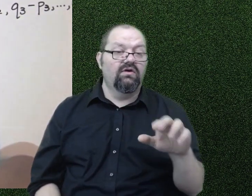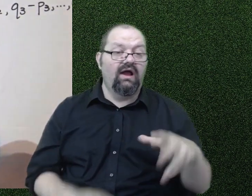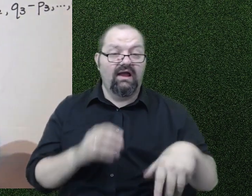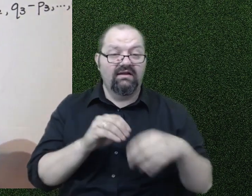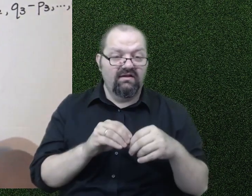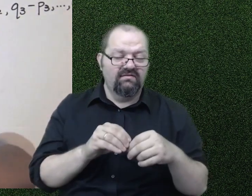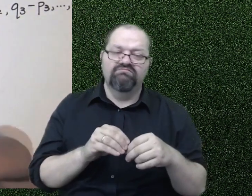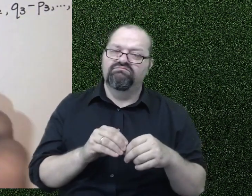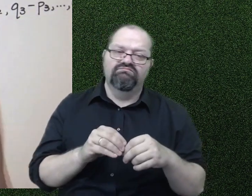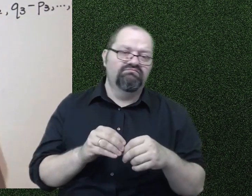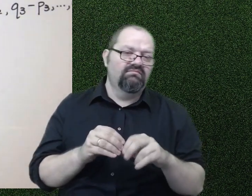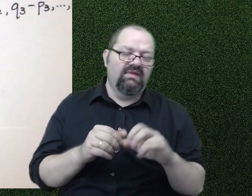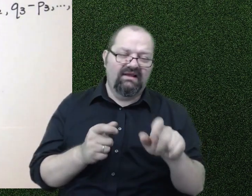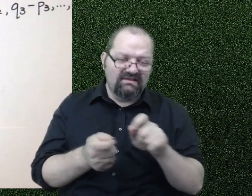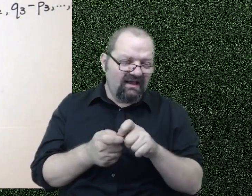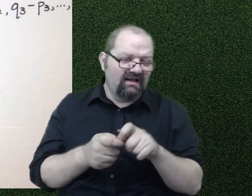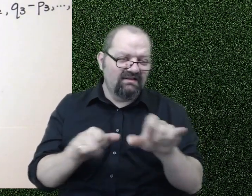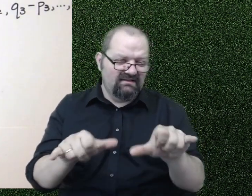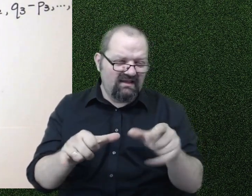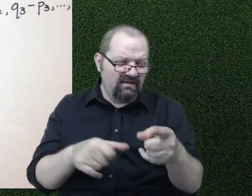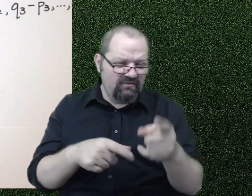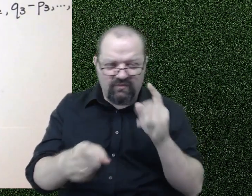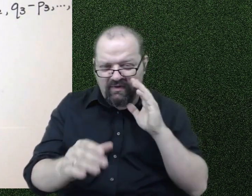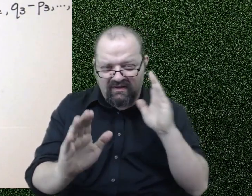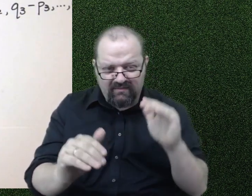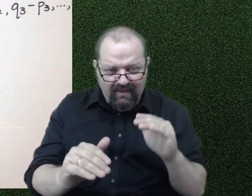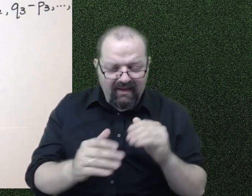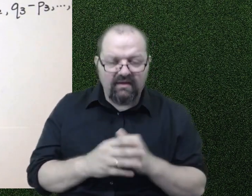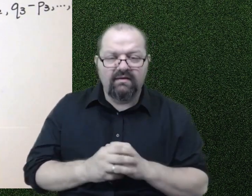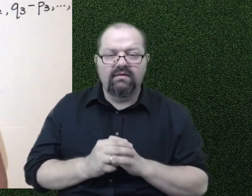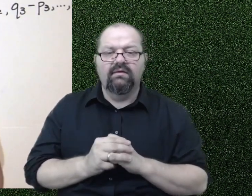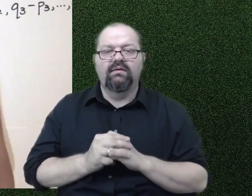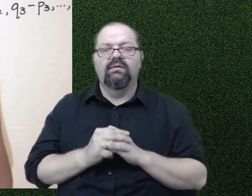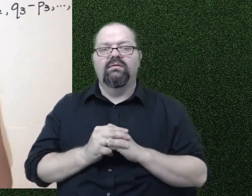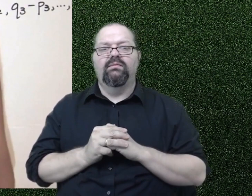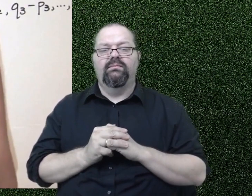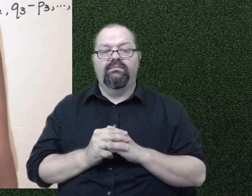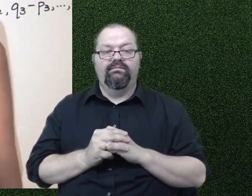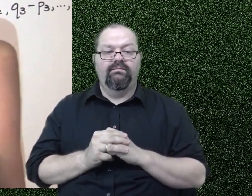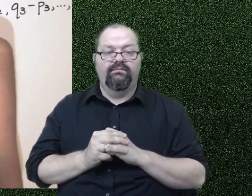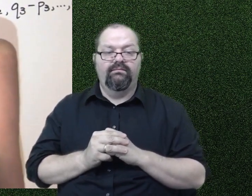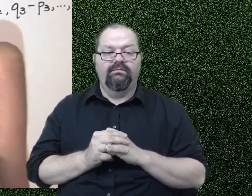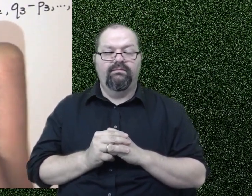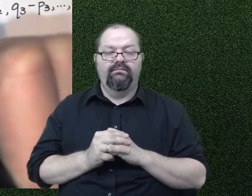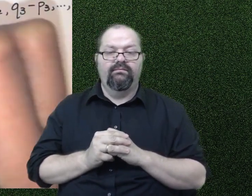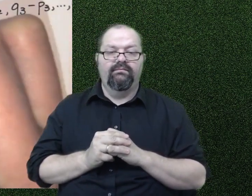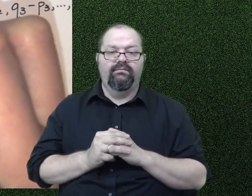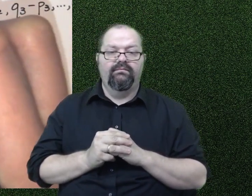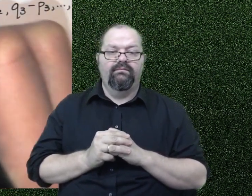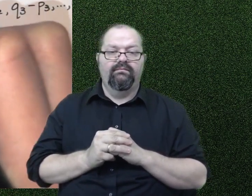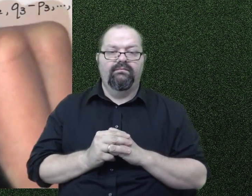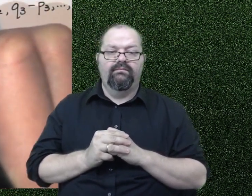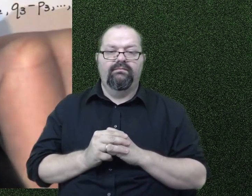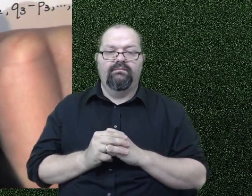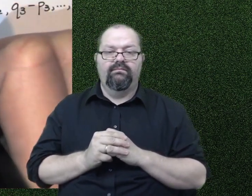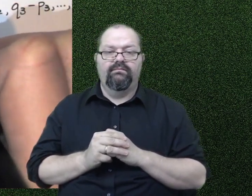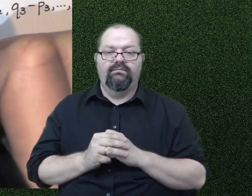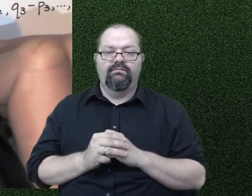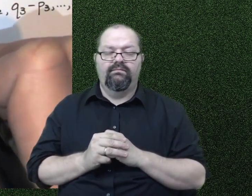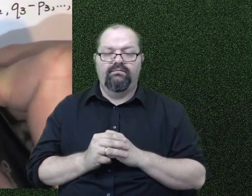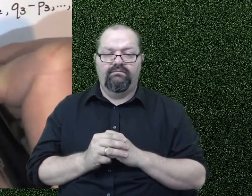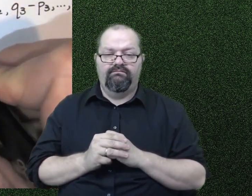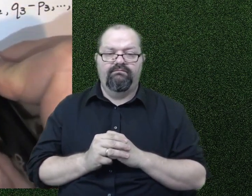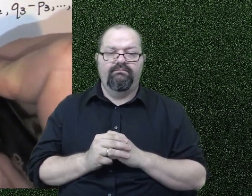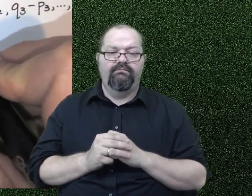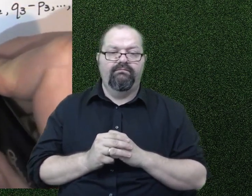We add component by component. So if U has components U1 and U2, and V has components V1